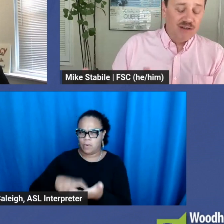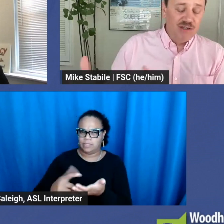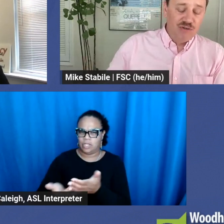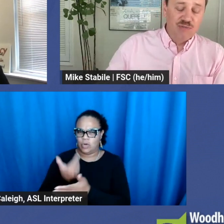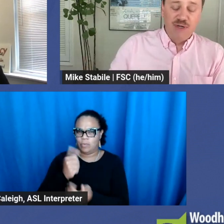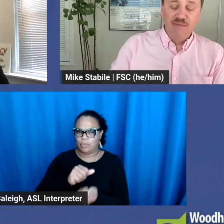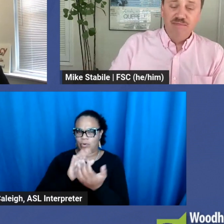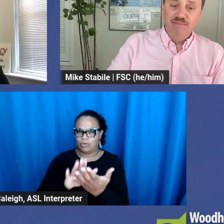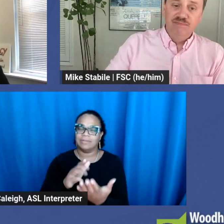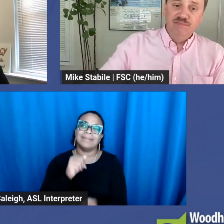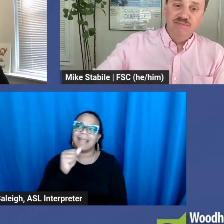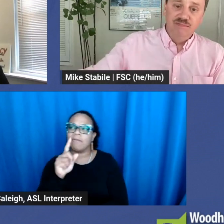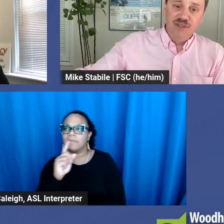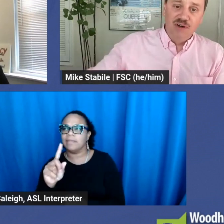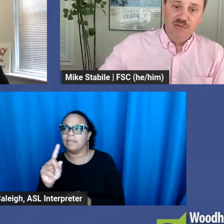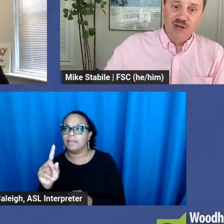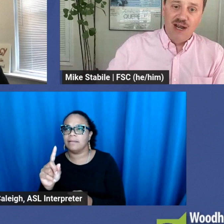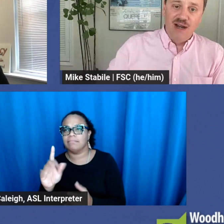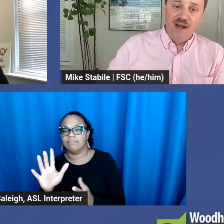not entirely new. There's been,